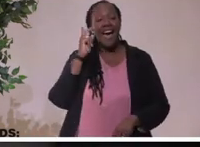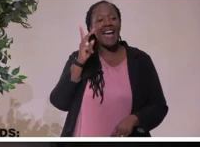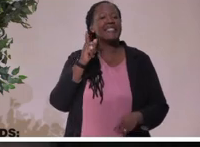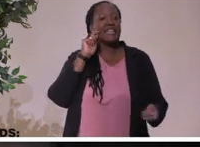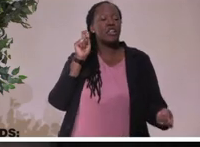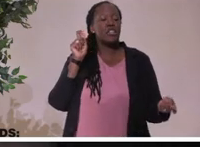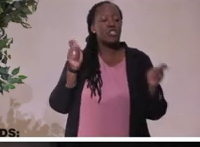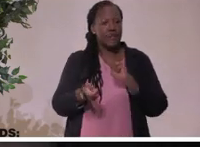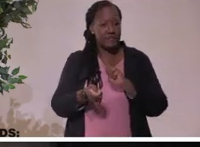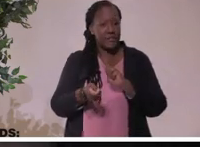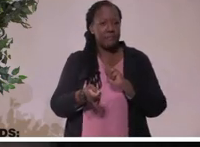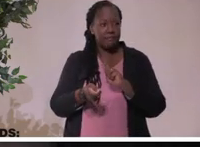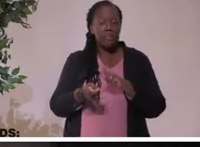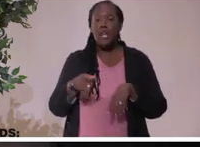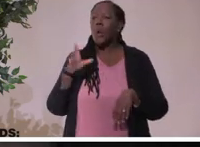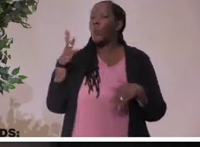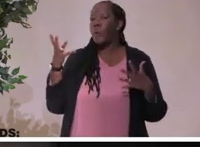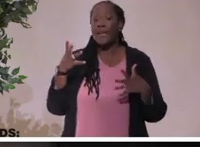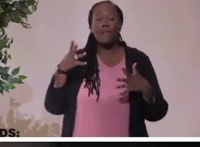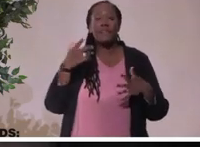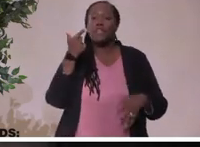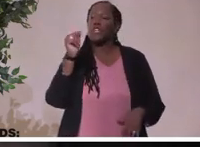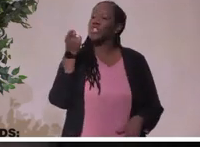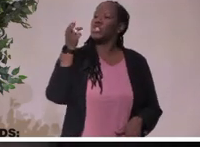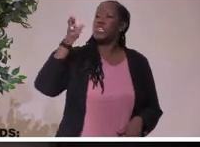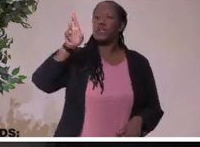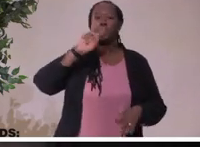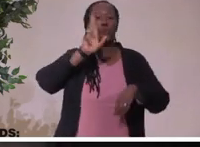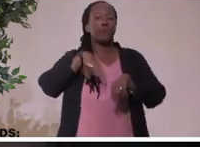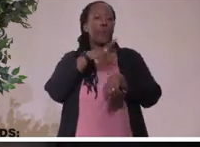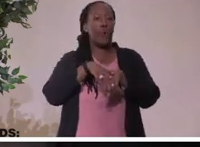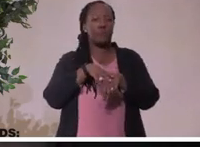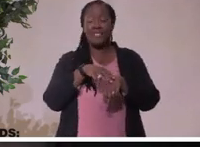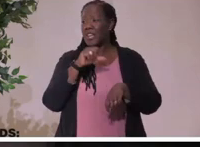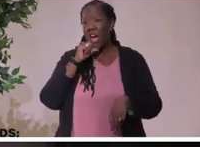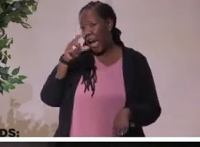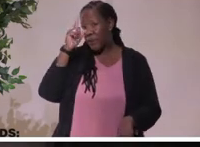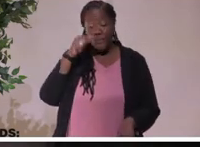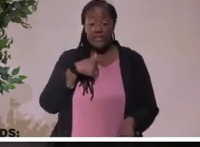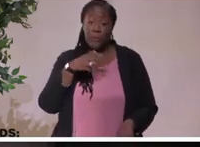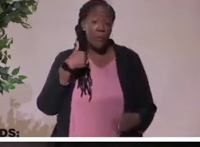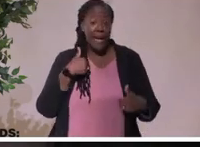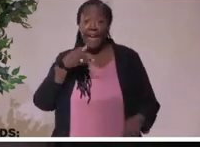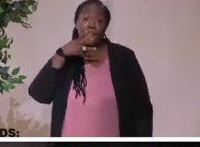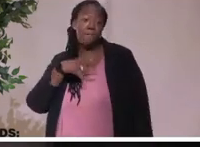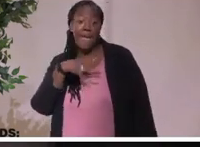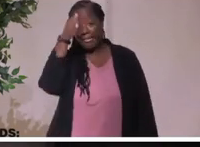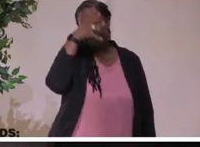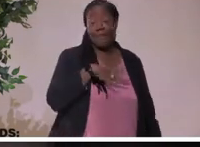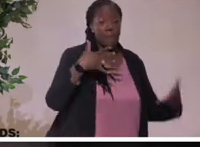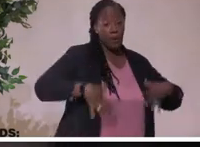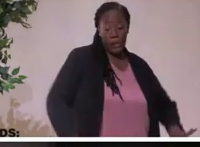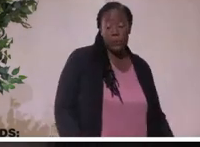in, gender norms, and I just don't believe that there's going to be male and female clothing, and I don't believe in